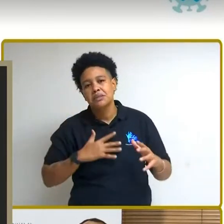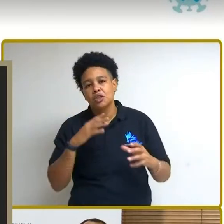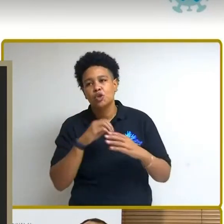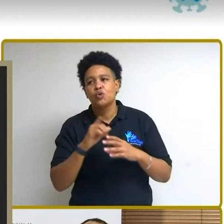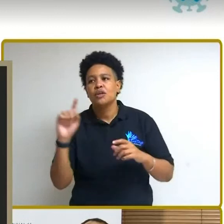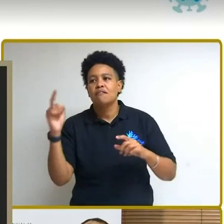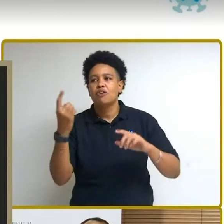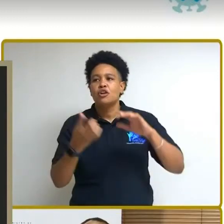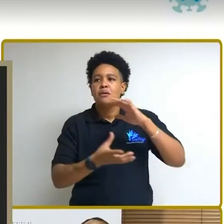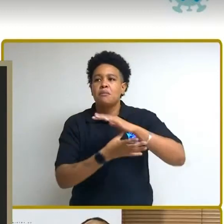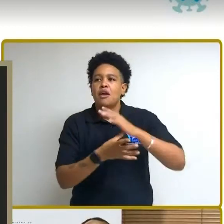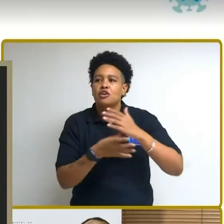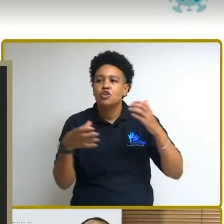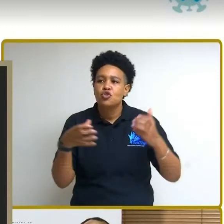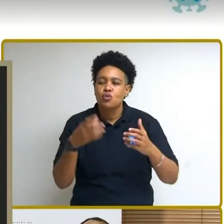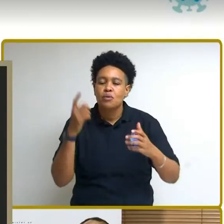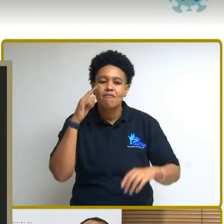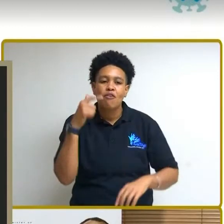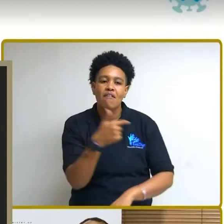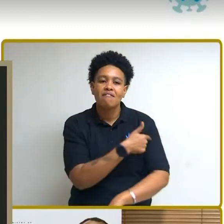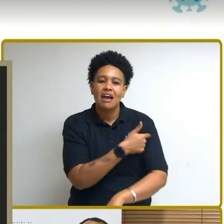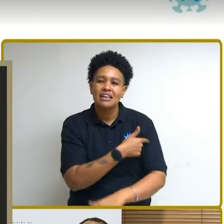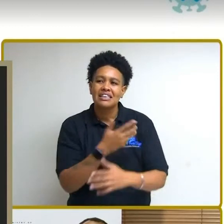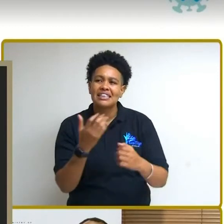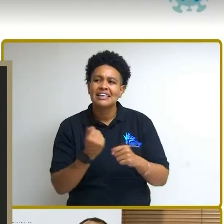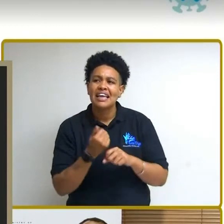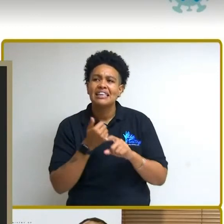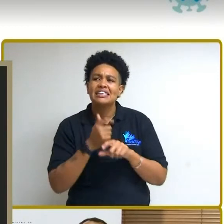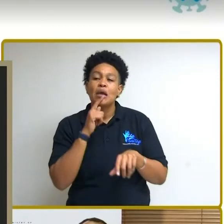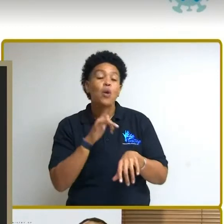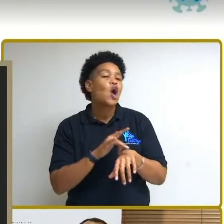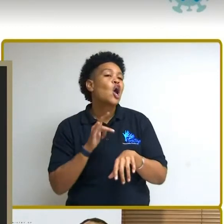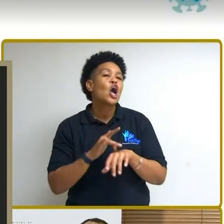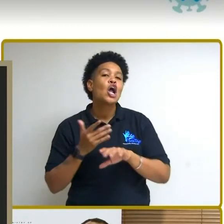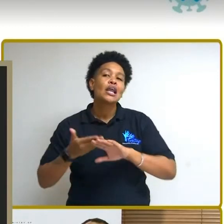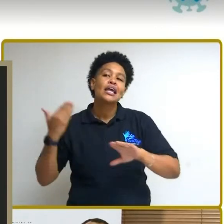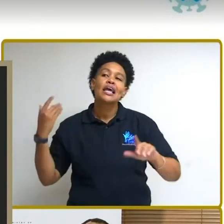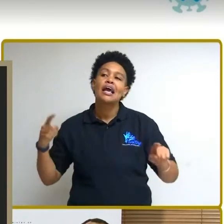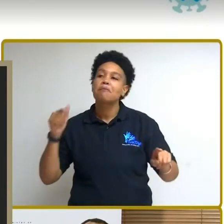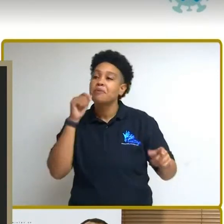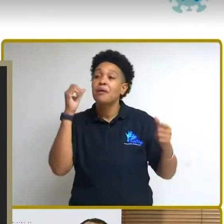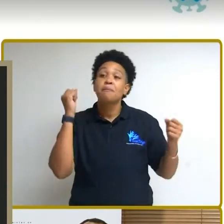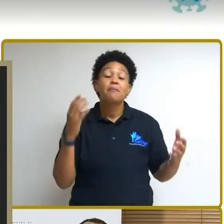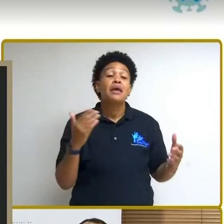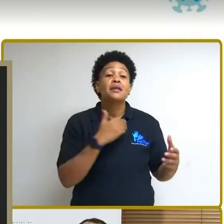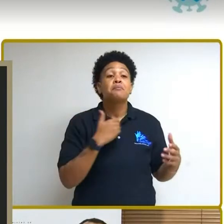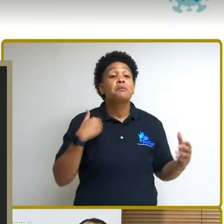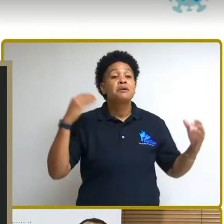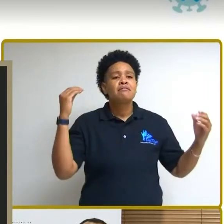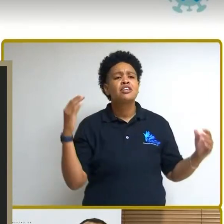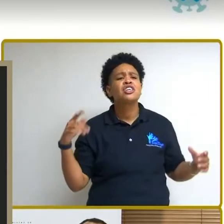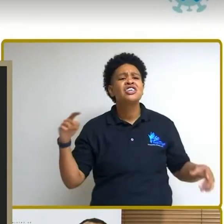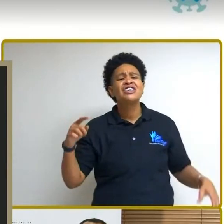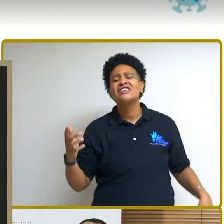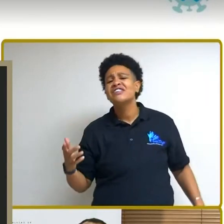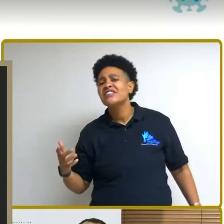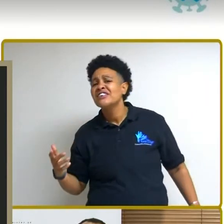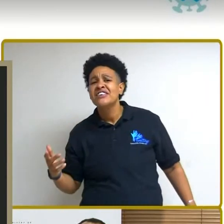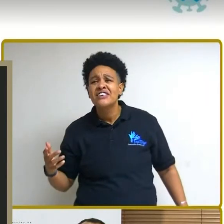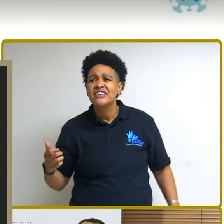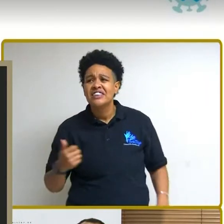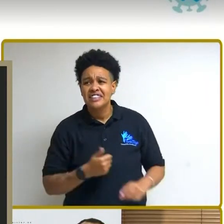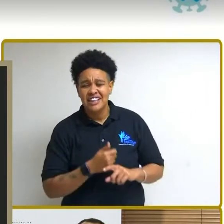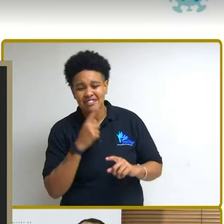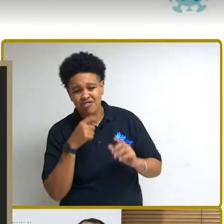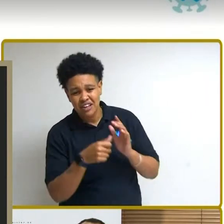included in the priority group for vaccination. That was very early out. Not many members of the teaching profession were